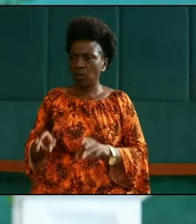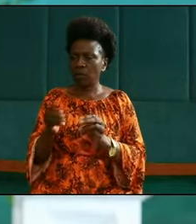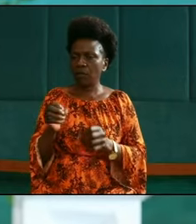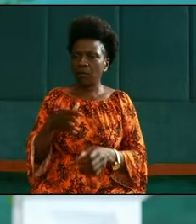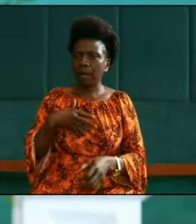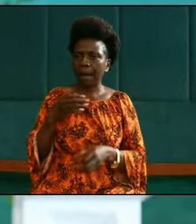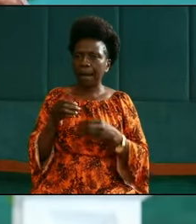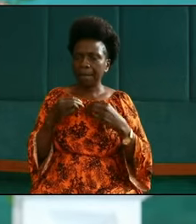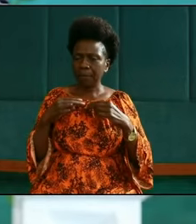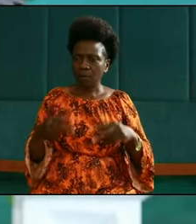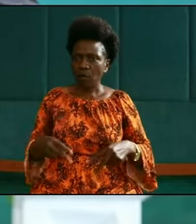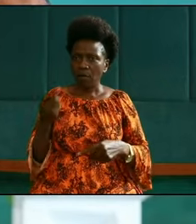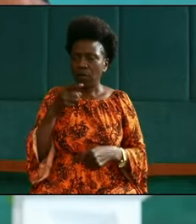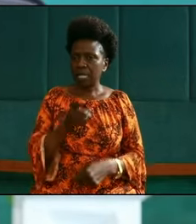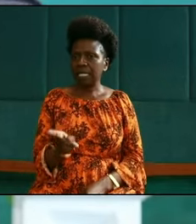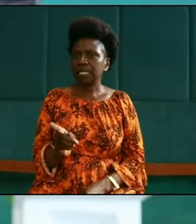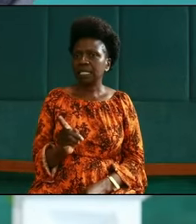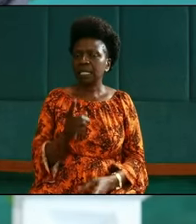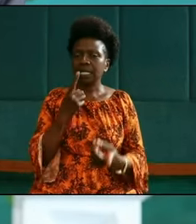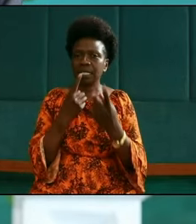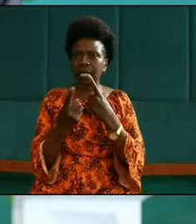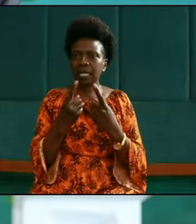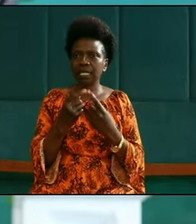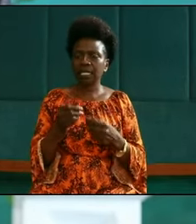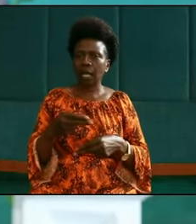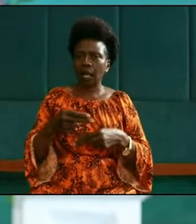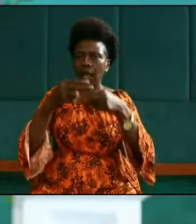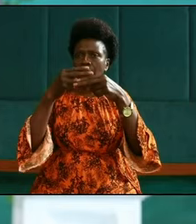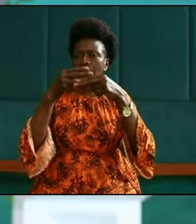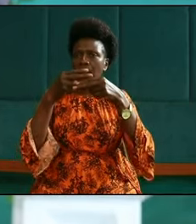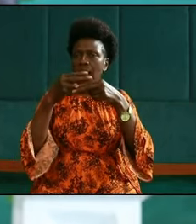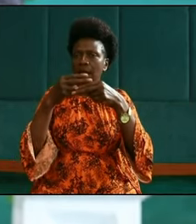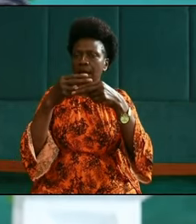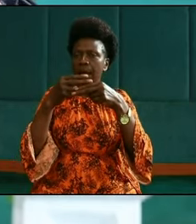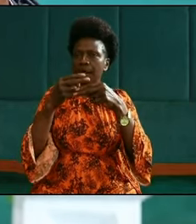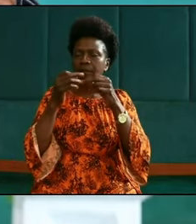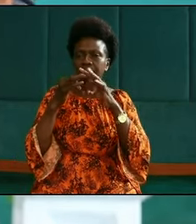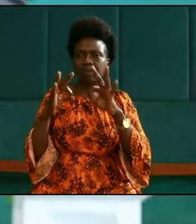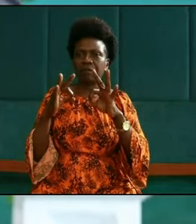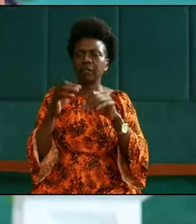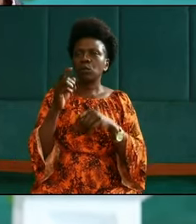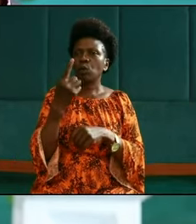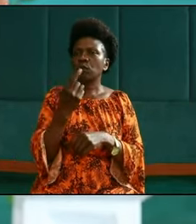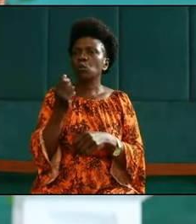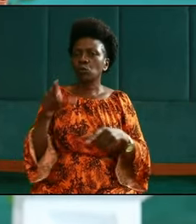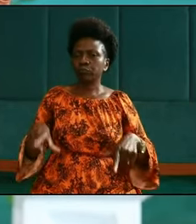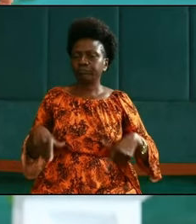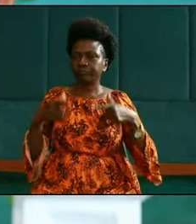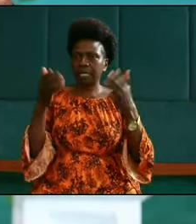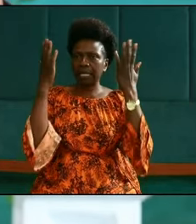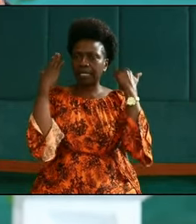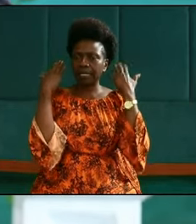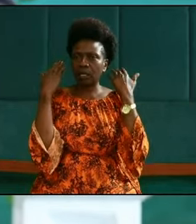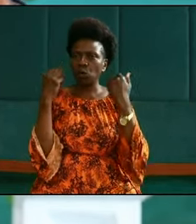my people. For thus says the high and lofty one, who inhabits